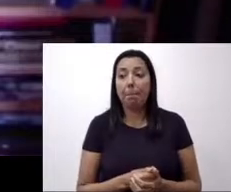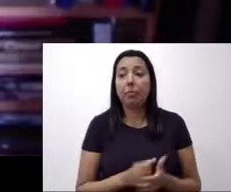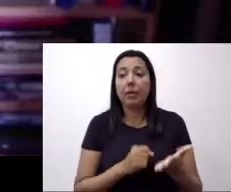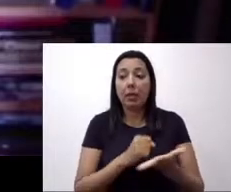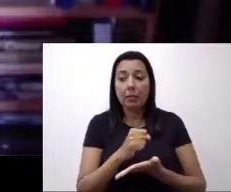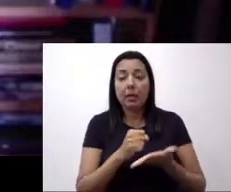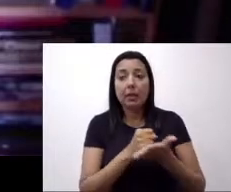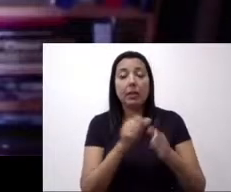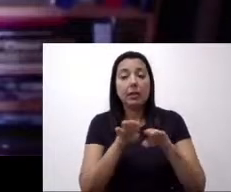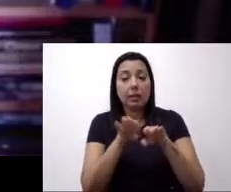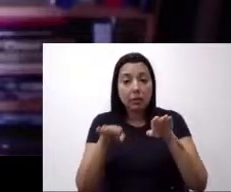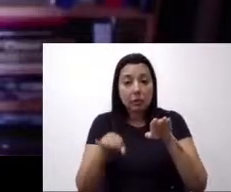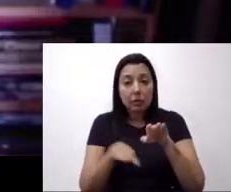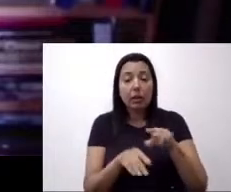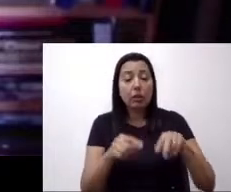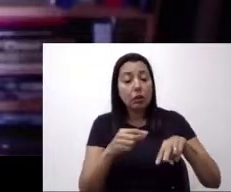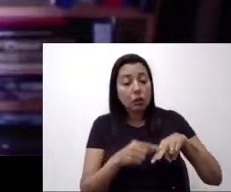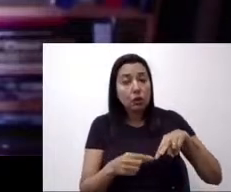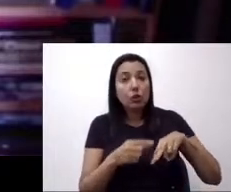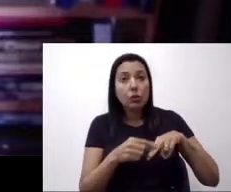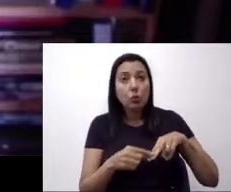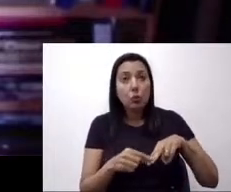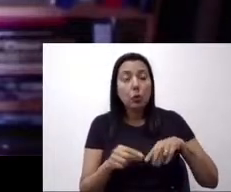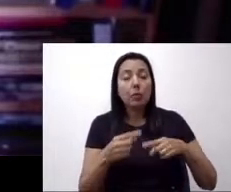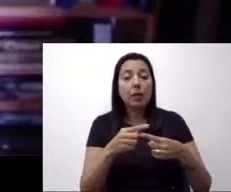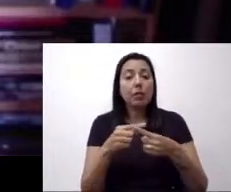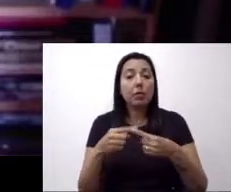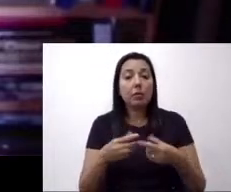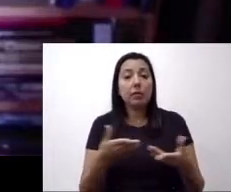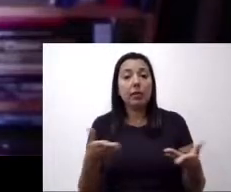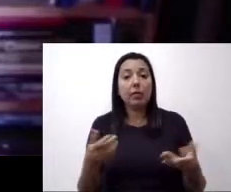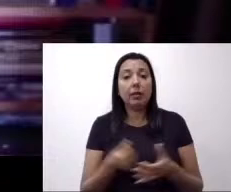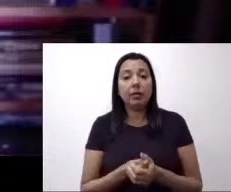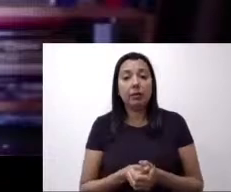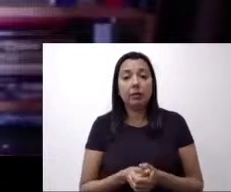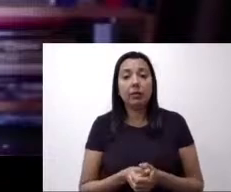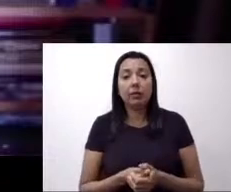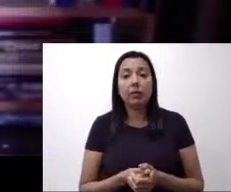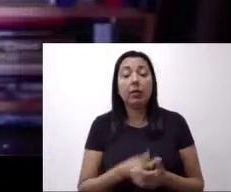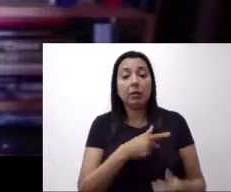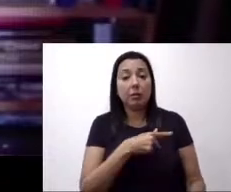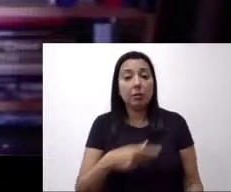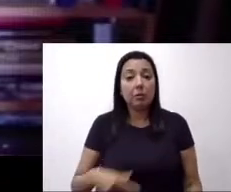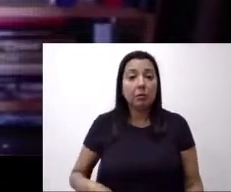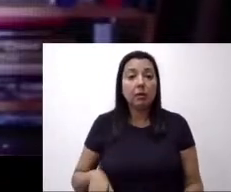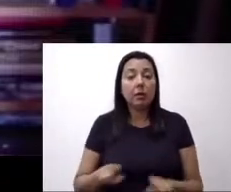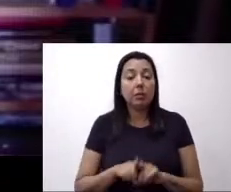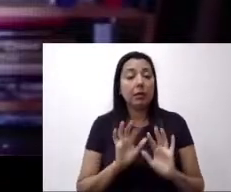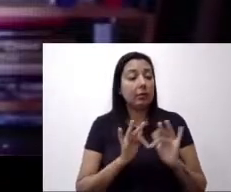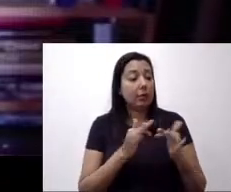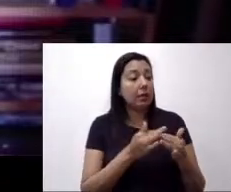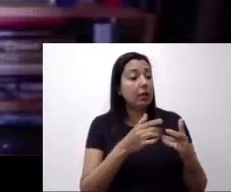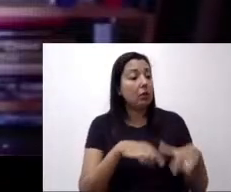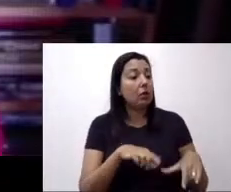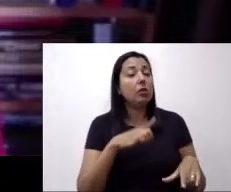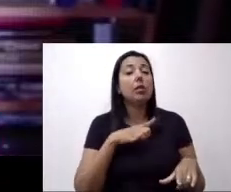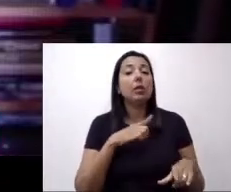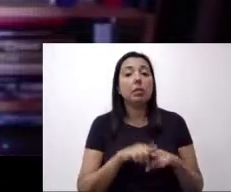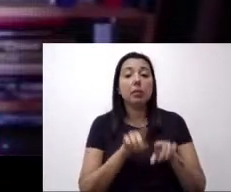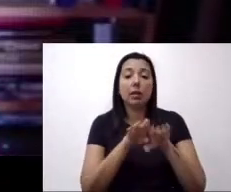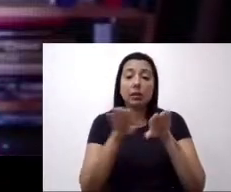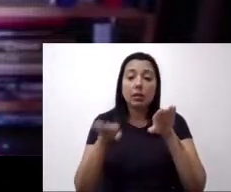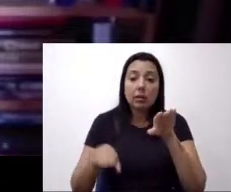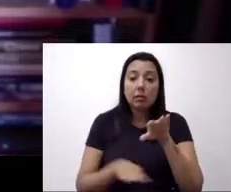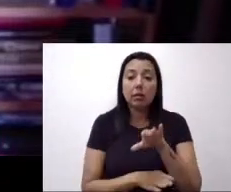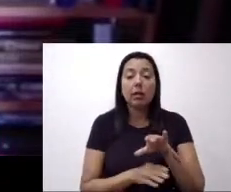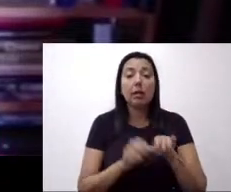personal and public life. They concern family, for example, where there is an unequal distribution of